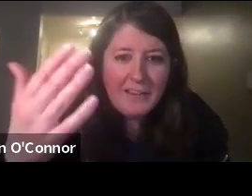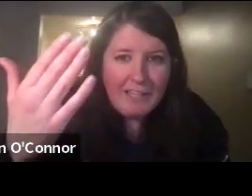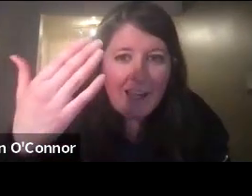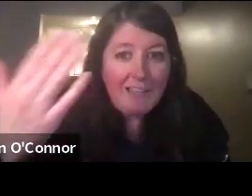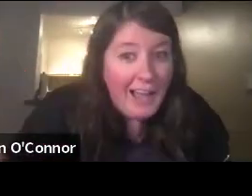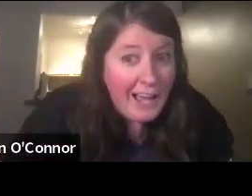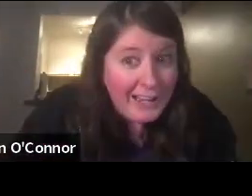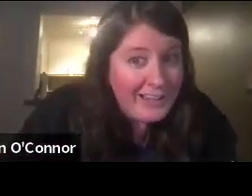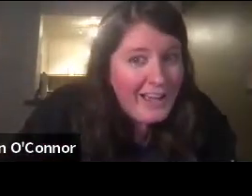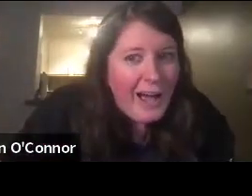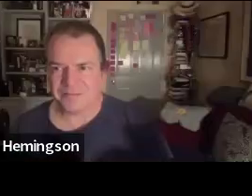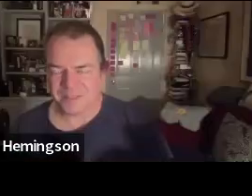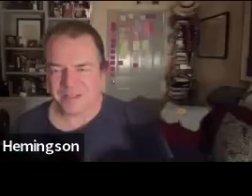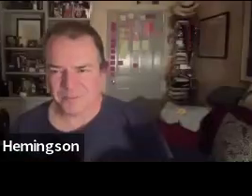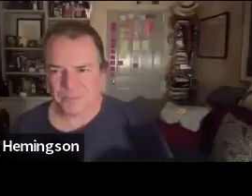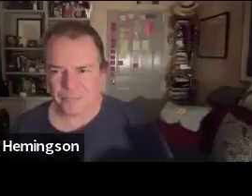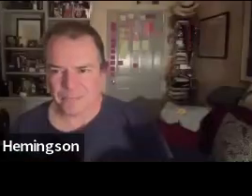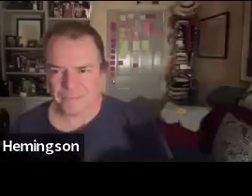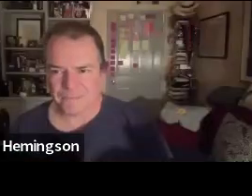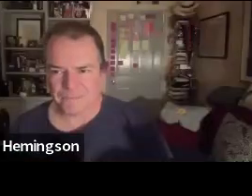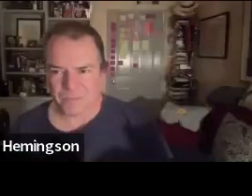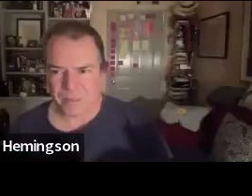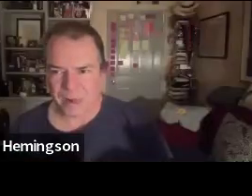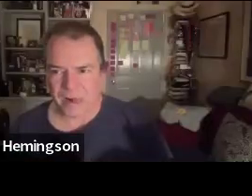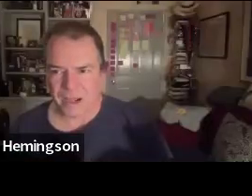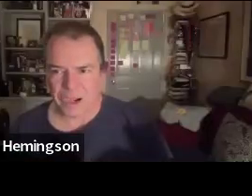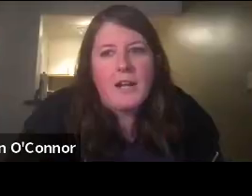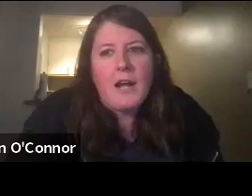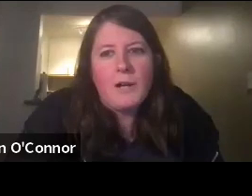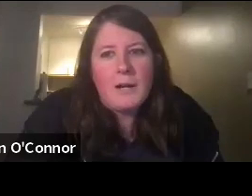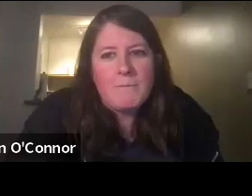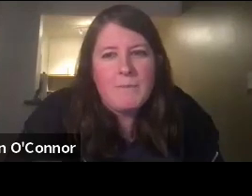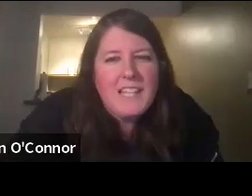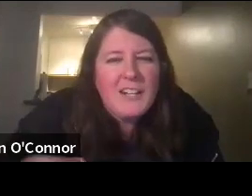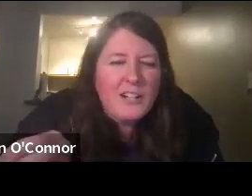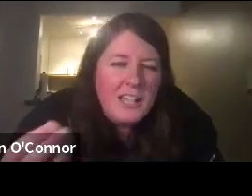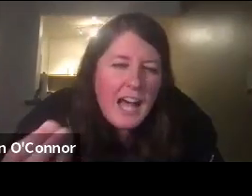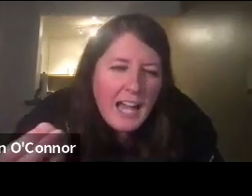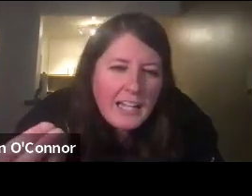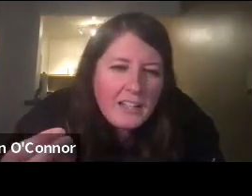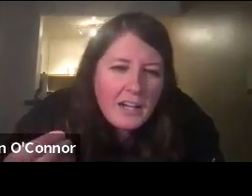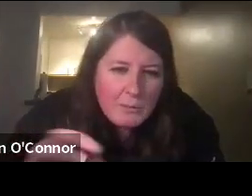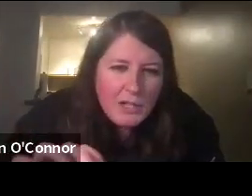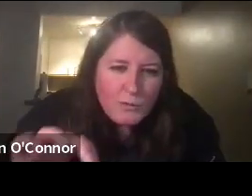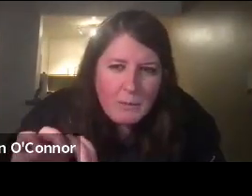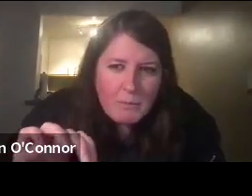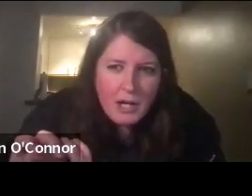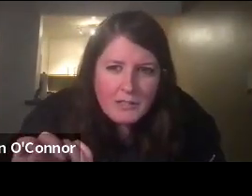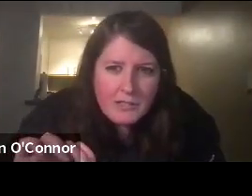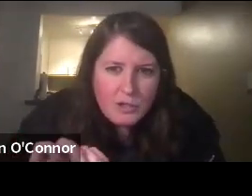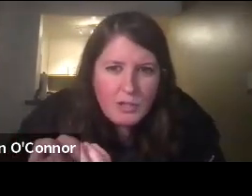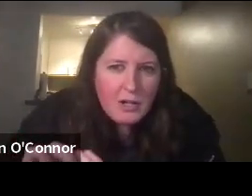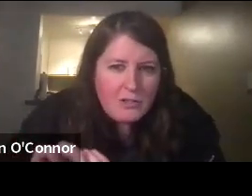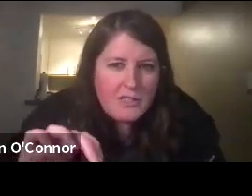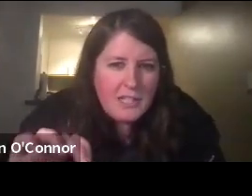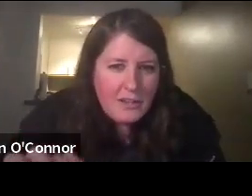By telling a lie. Yeah. So we heard you talk in a previous interview about how being in on a lie can really